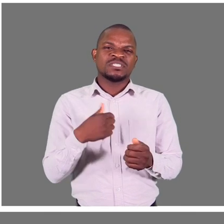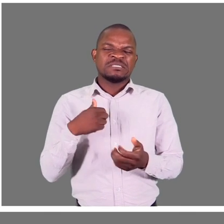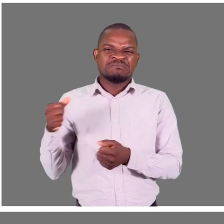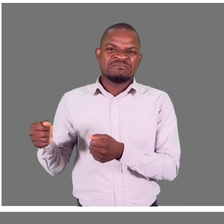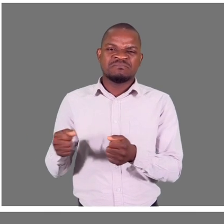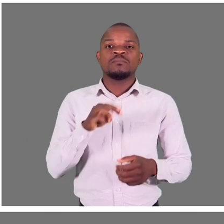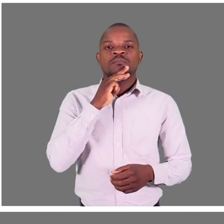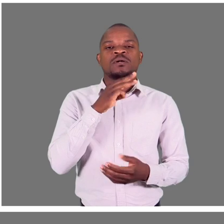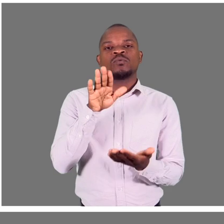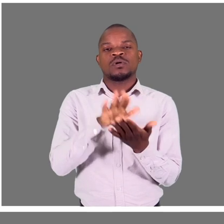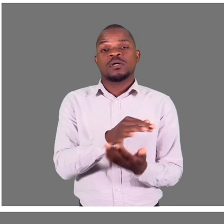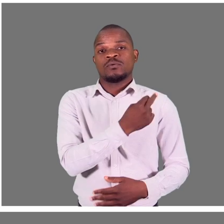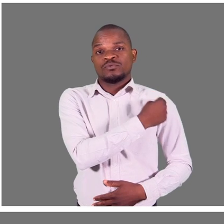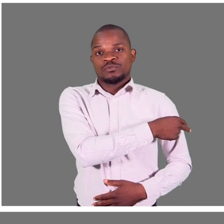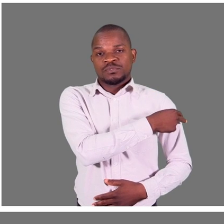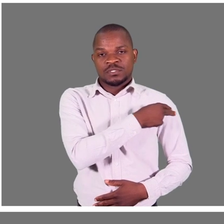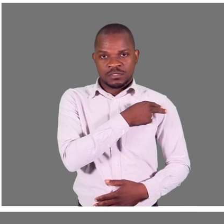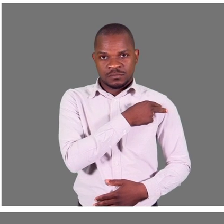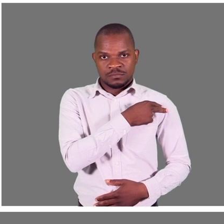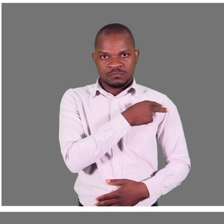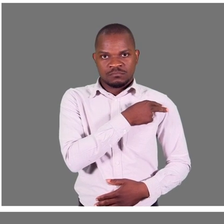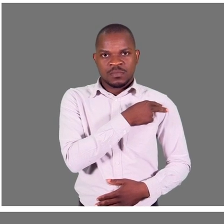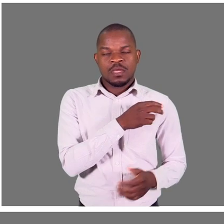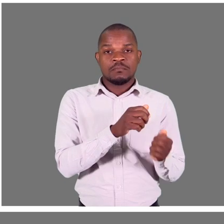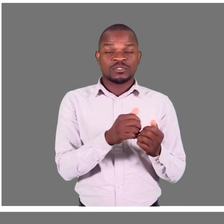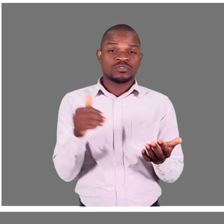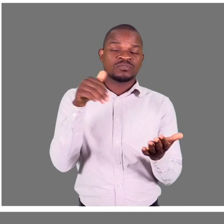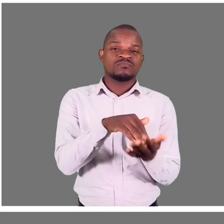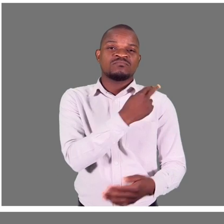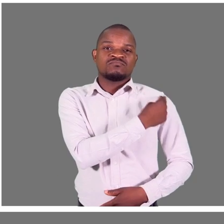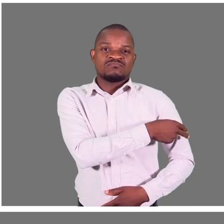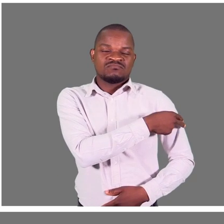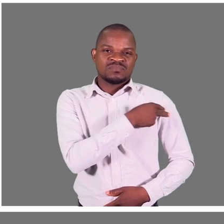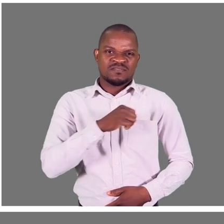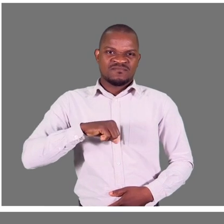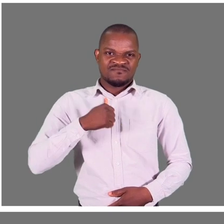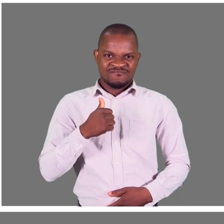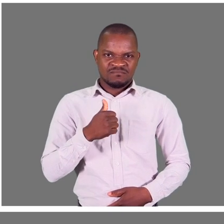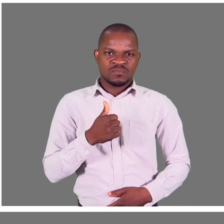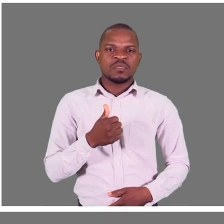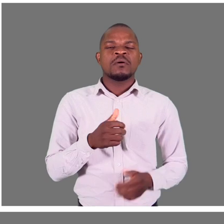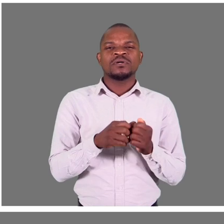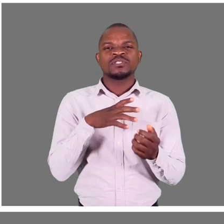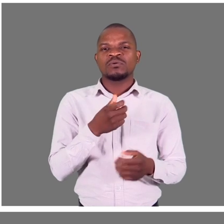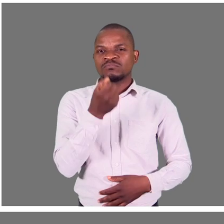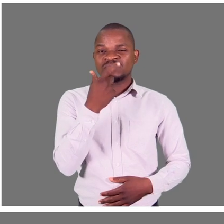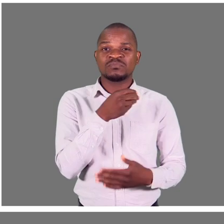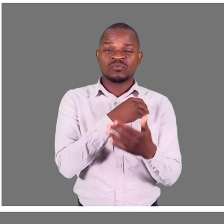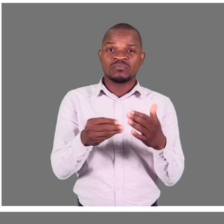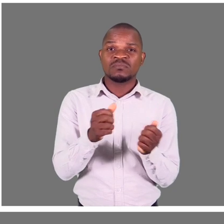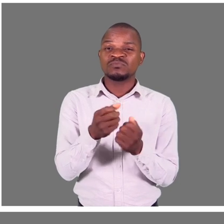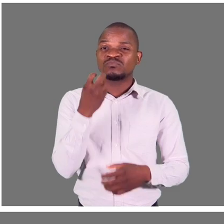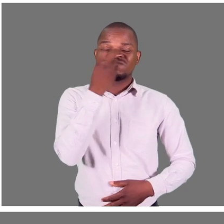madrugada so that I had to her to the clinic. And there was a medicine that had to be bought, which